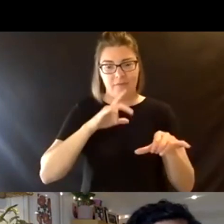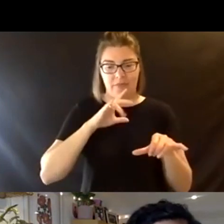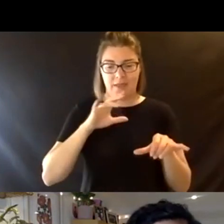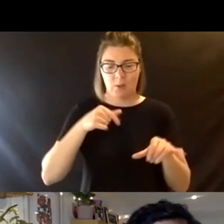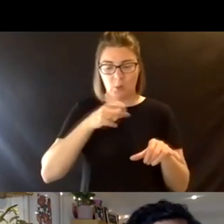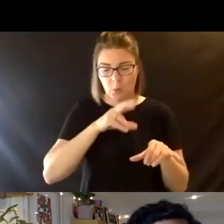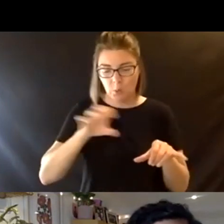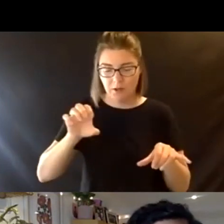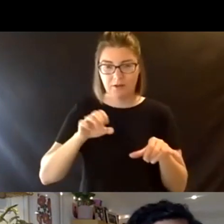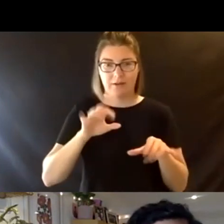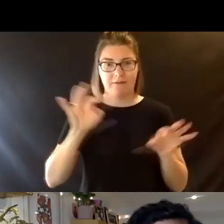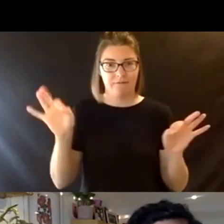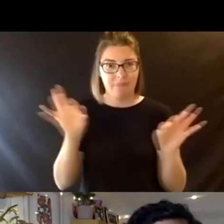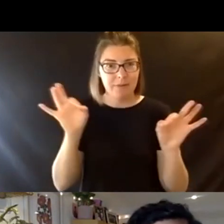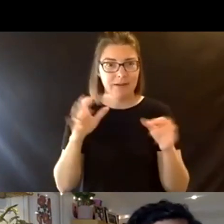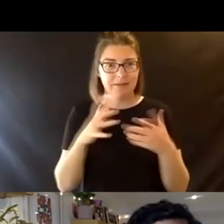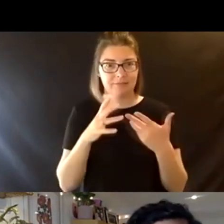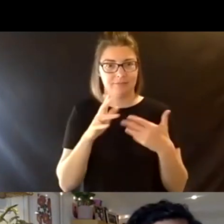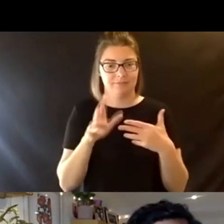as you can.